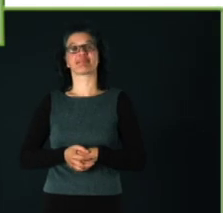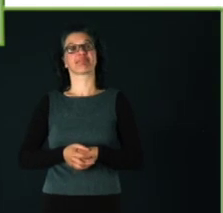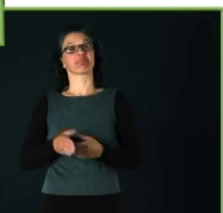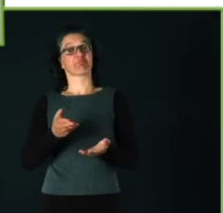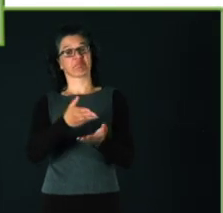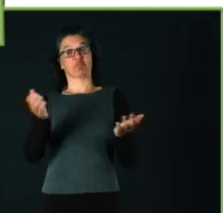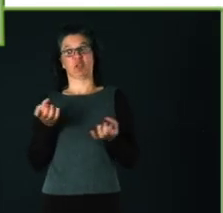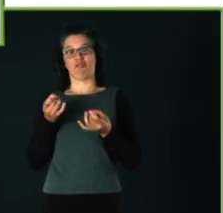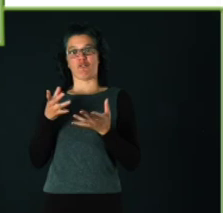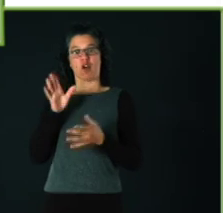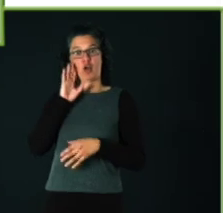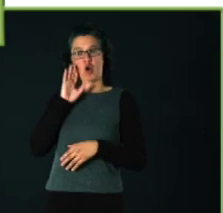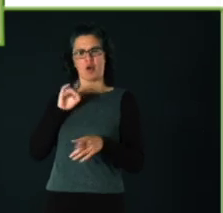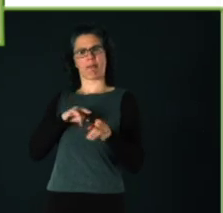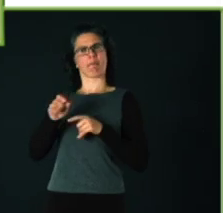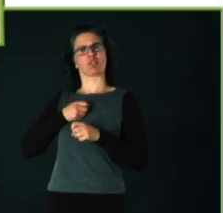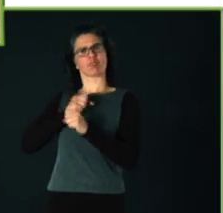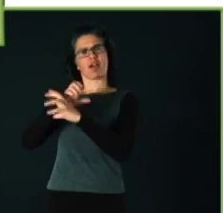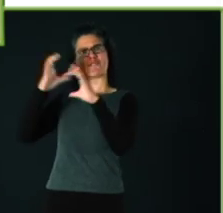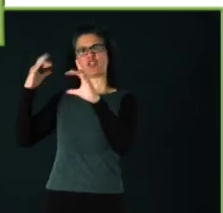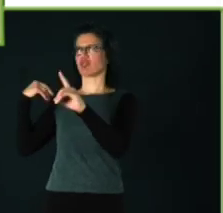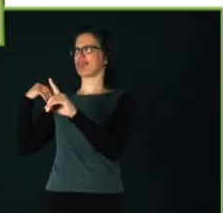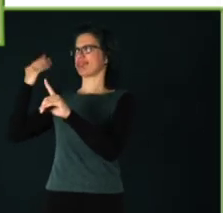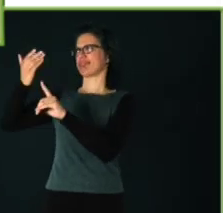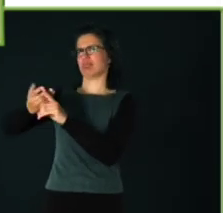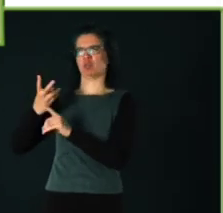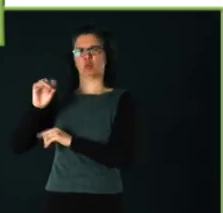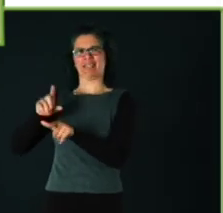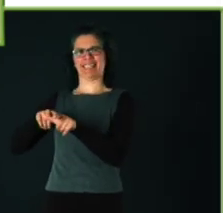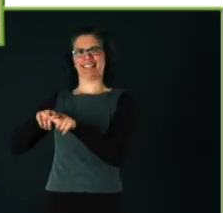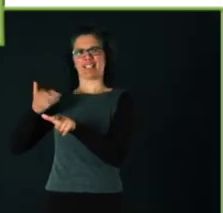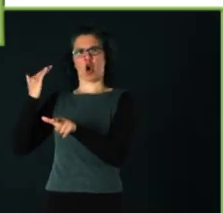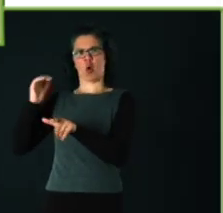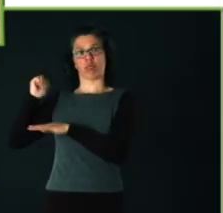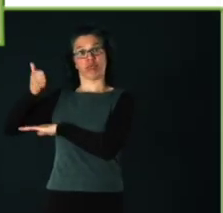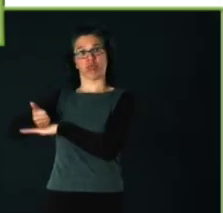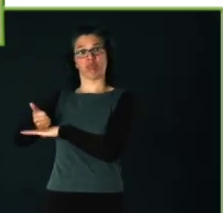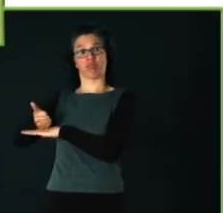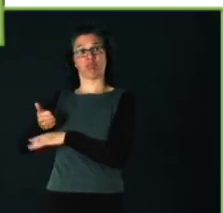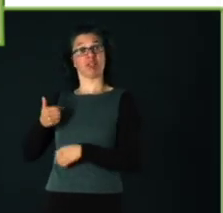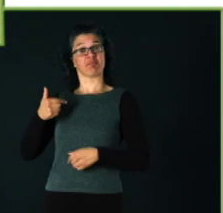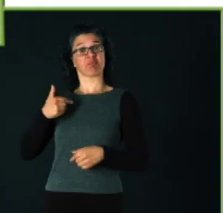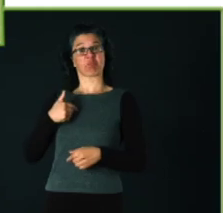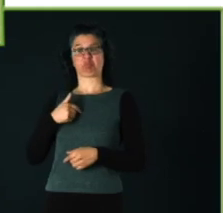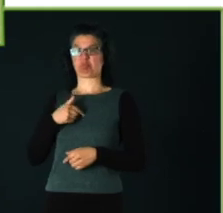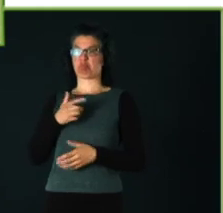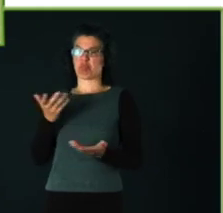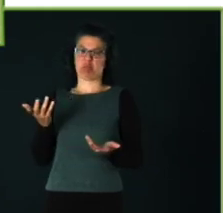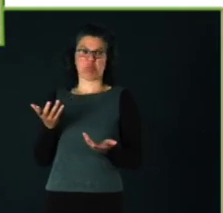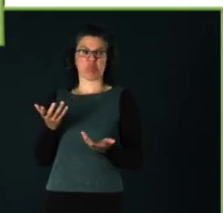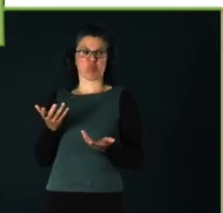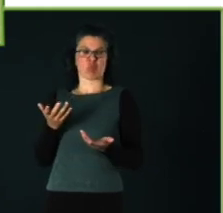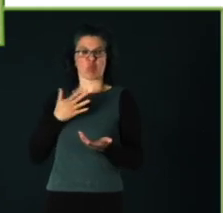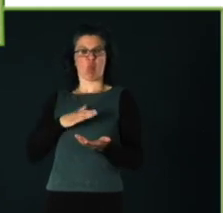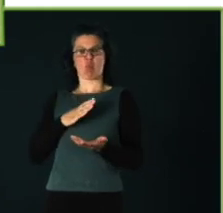my vision started 20 years ago, and a lot of that has been done to date. So I've taken a plain Jane approach to